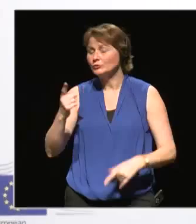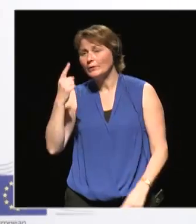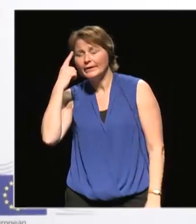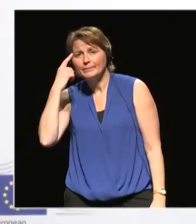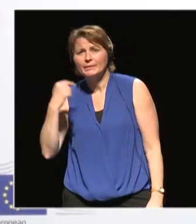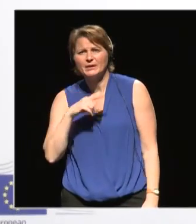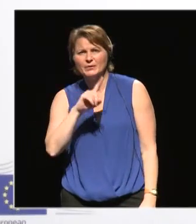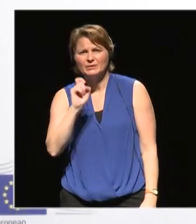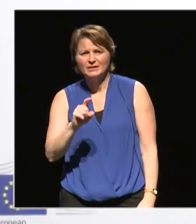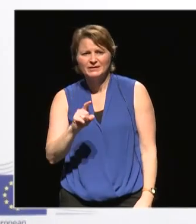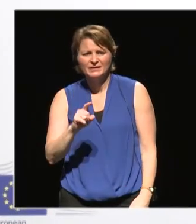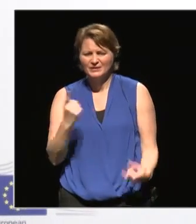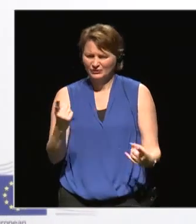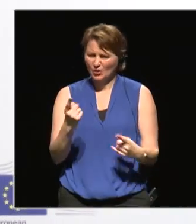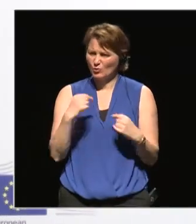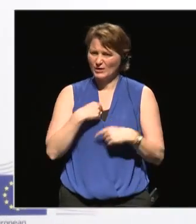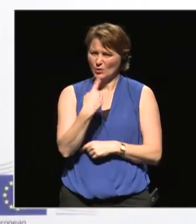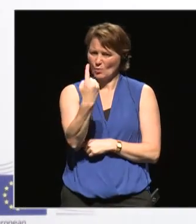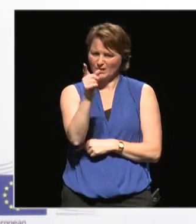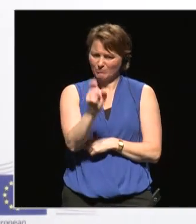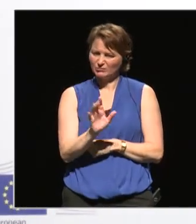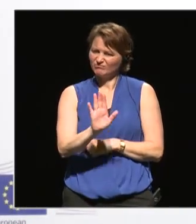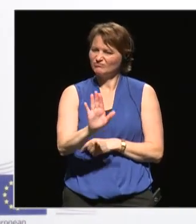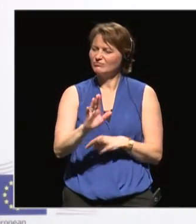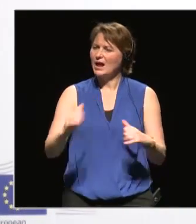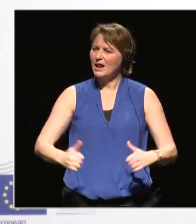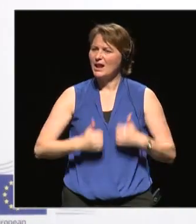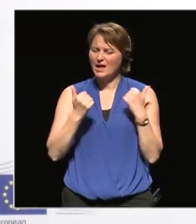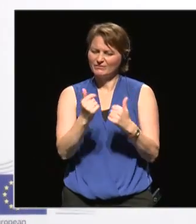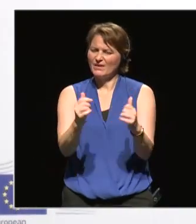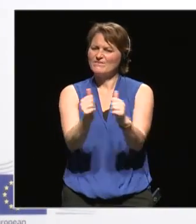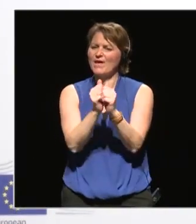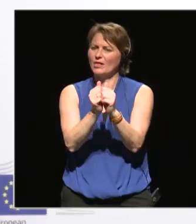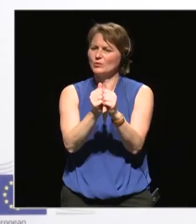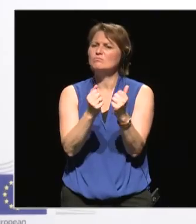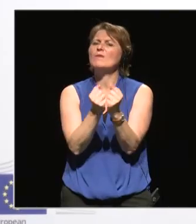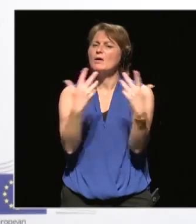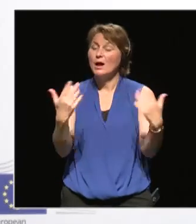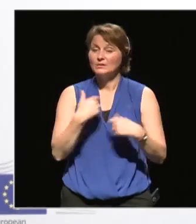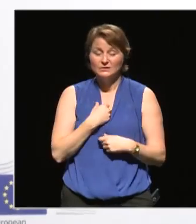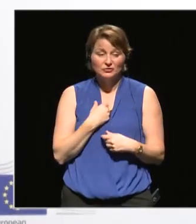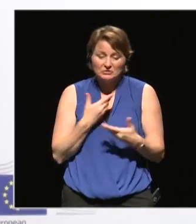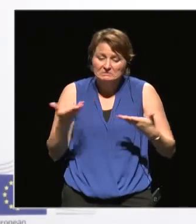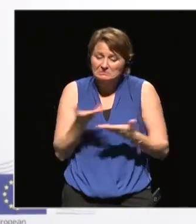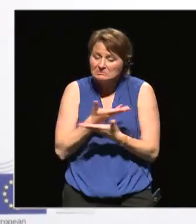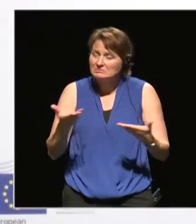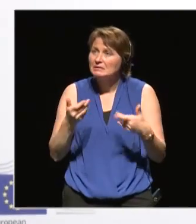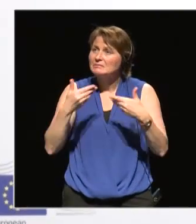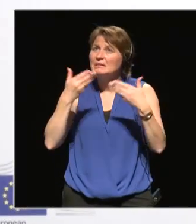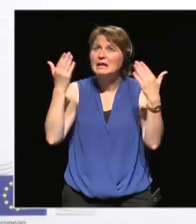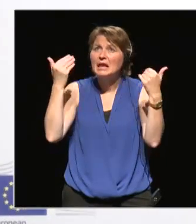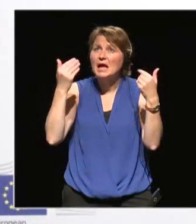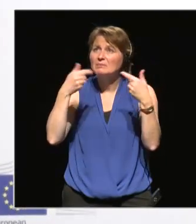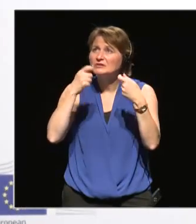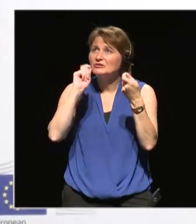stage, what is the value of a life in the negotiations in climate change? We've learned two things from Kyoto, I think.